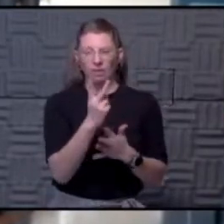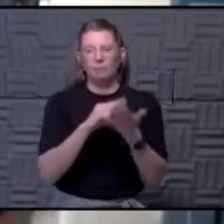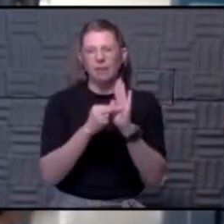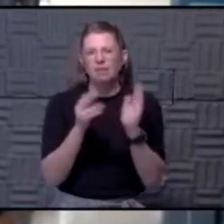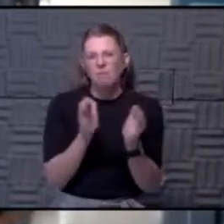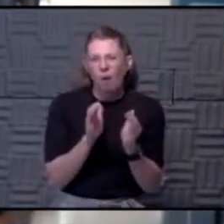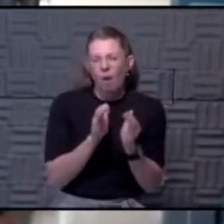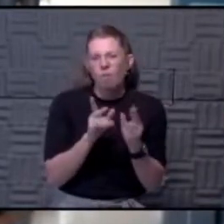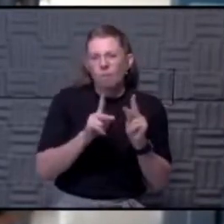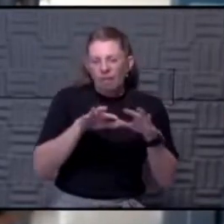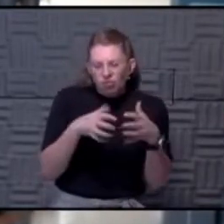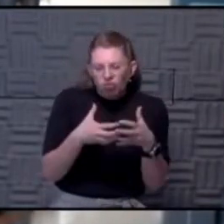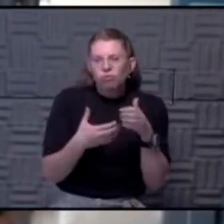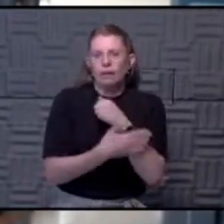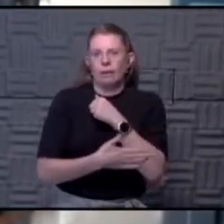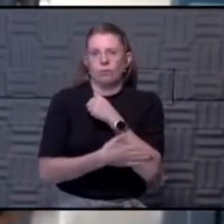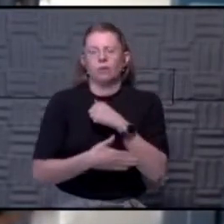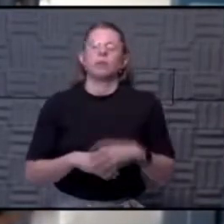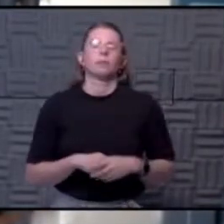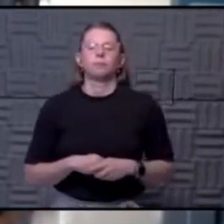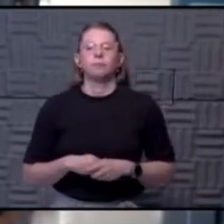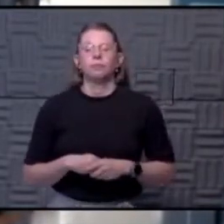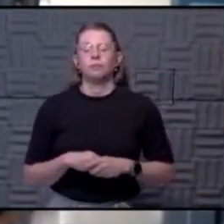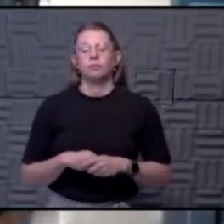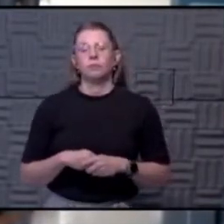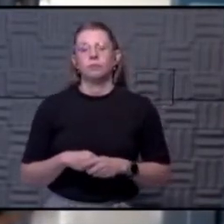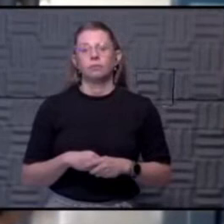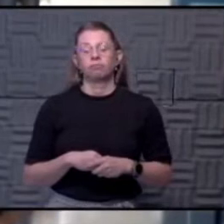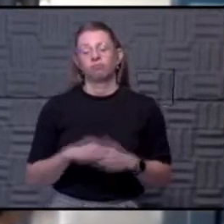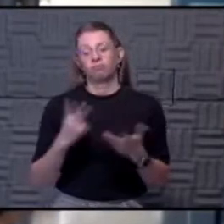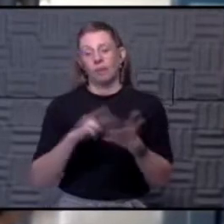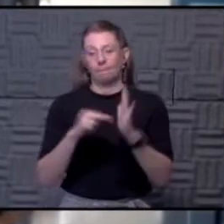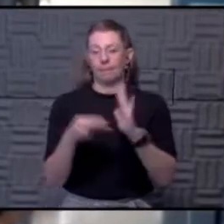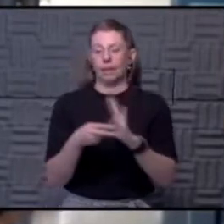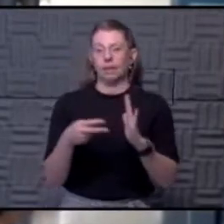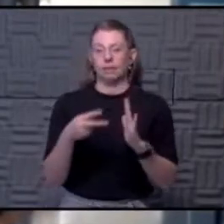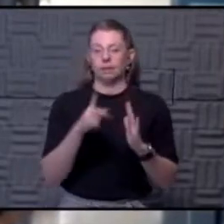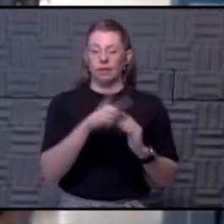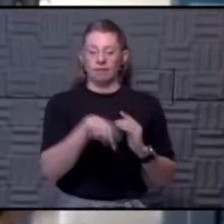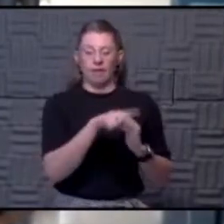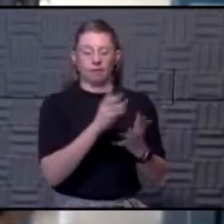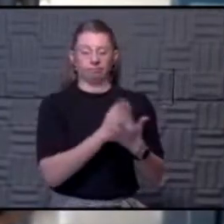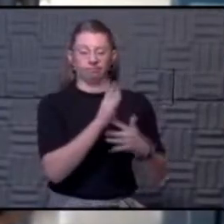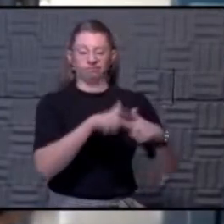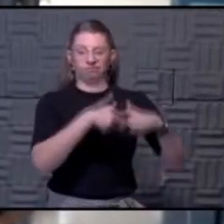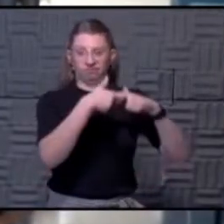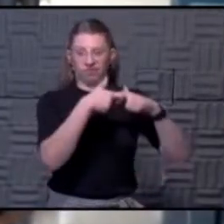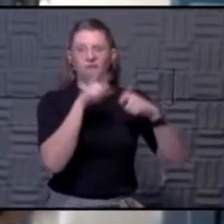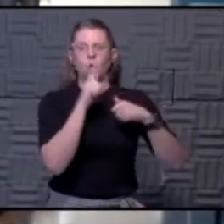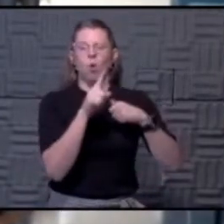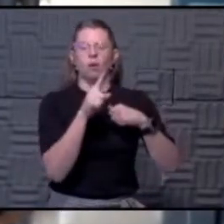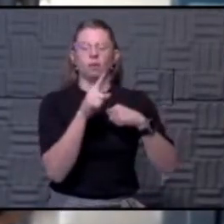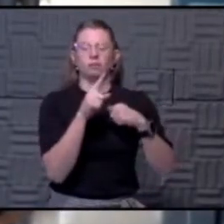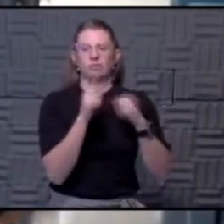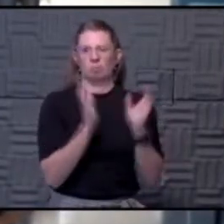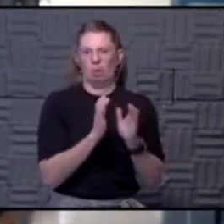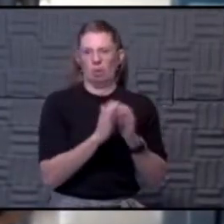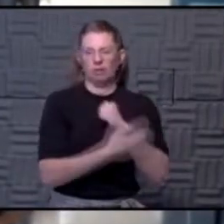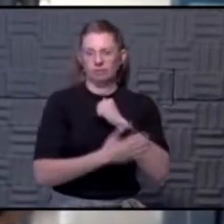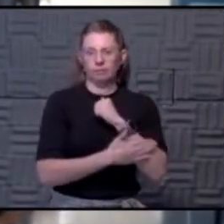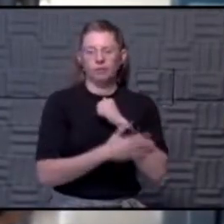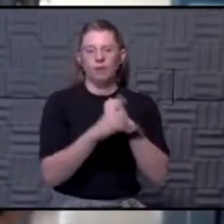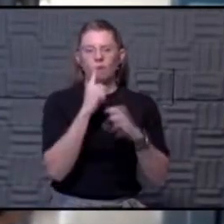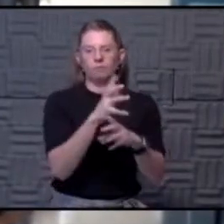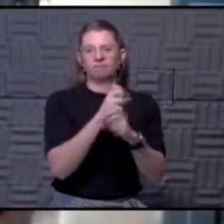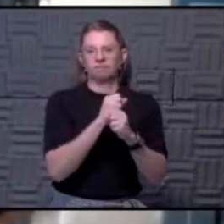counties. And they therefore are on pause, as we call it, for receiving